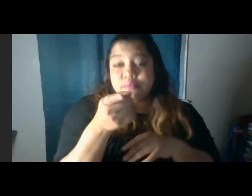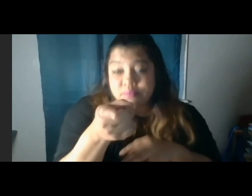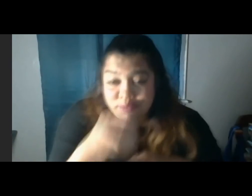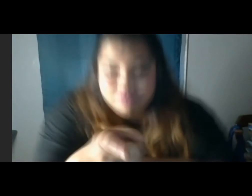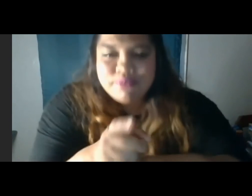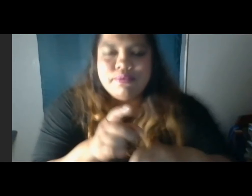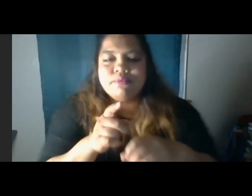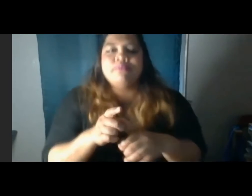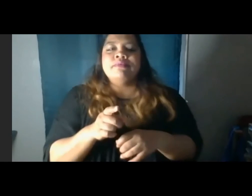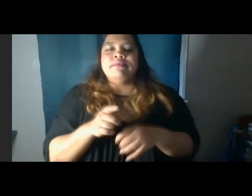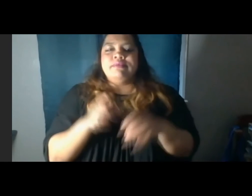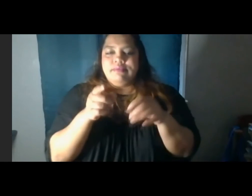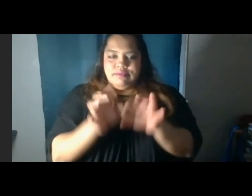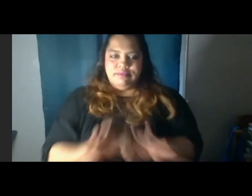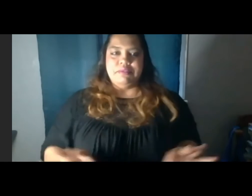You are enough.